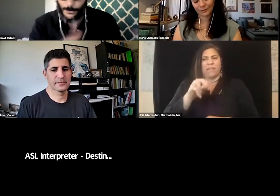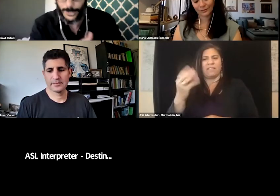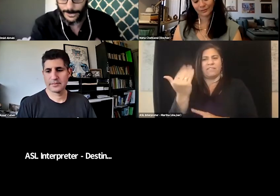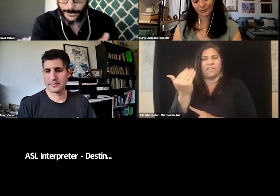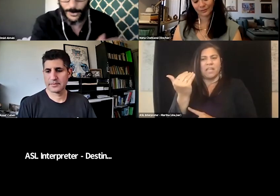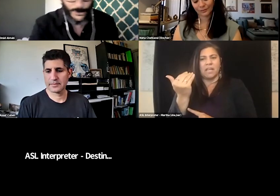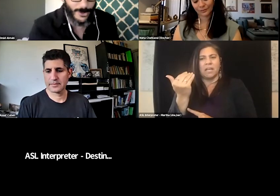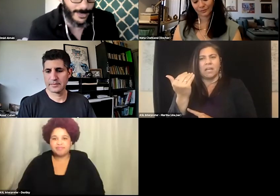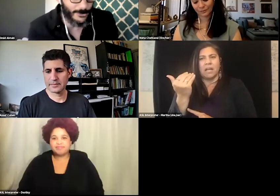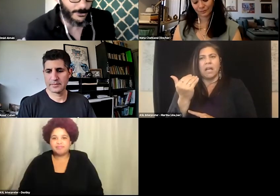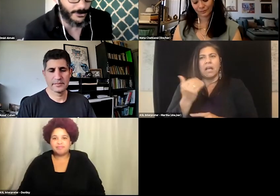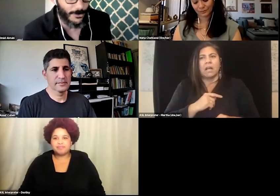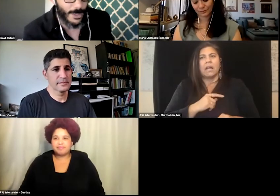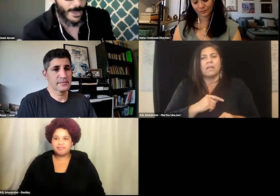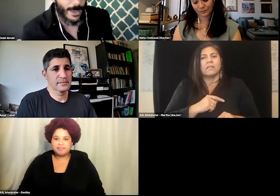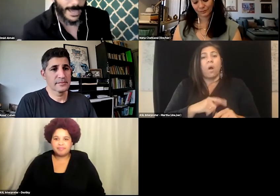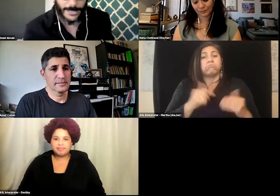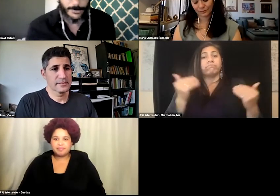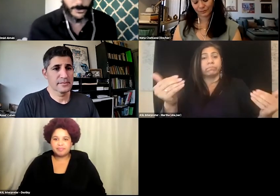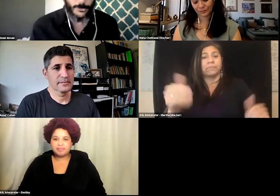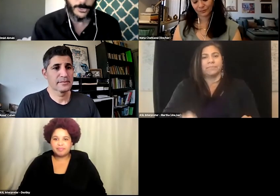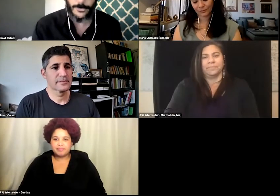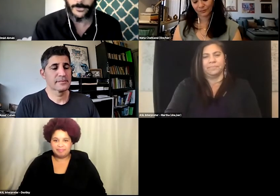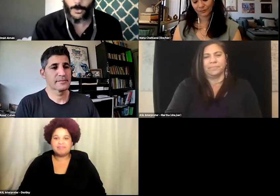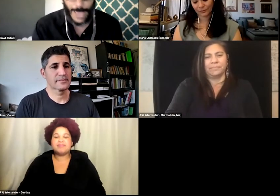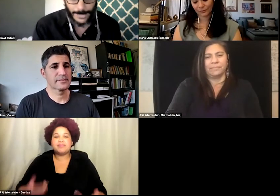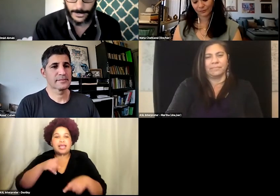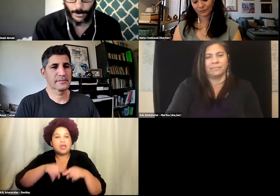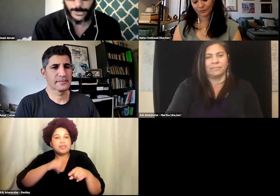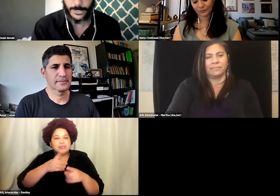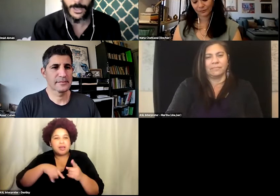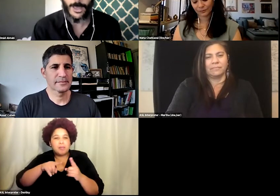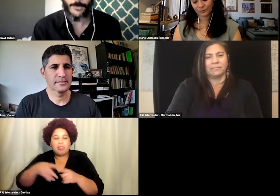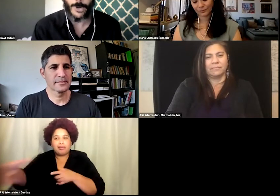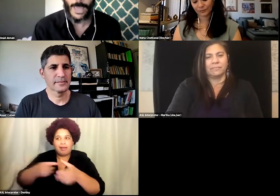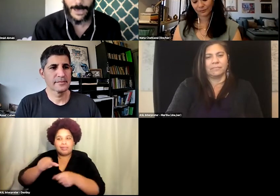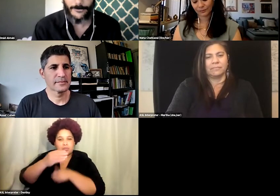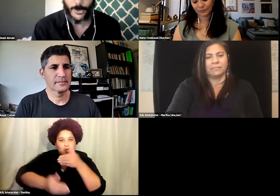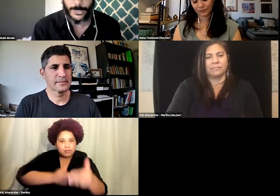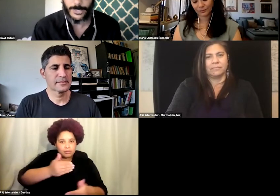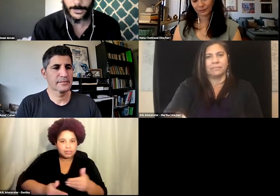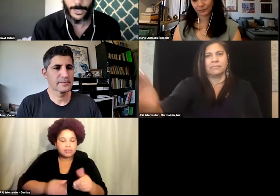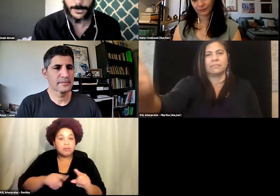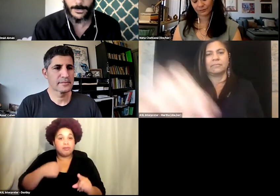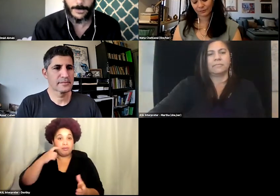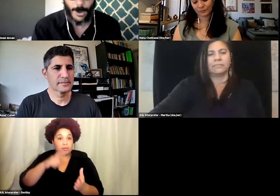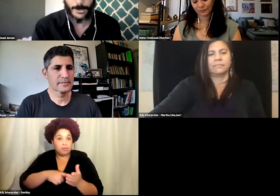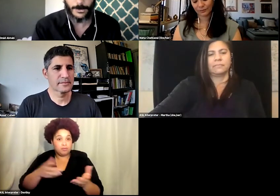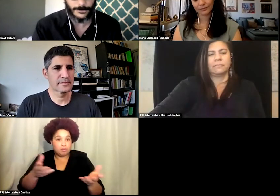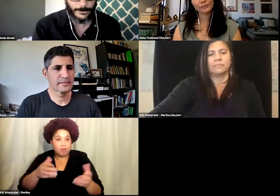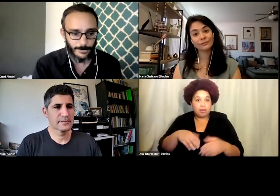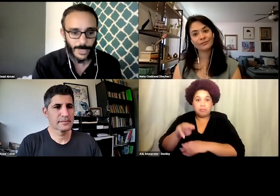until recently when our show got canceled. So I can't speak too much on the whole casting process. But what I have noticed, and